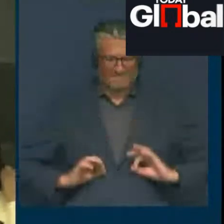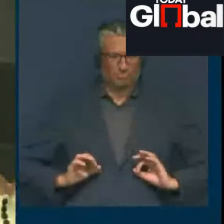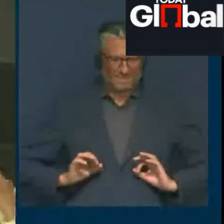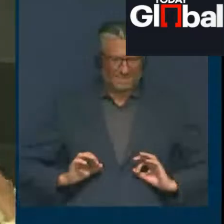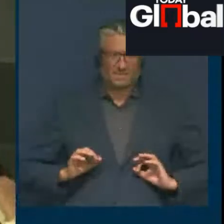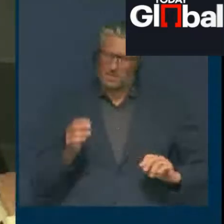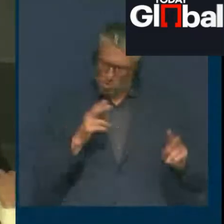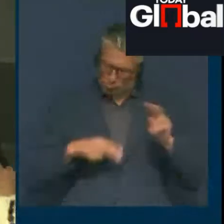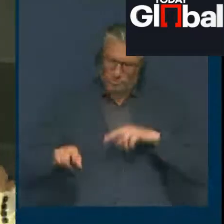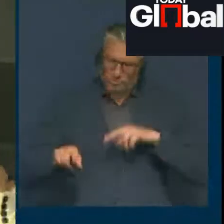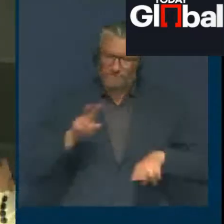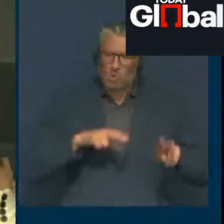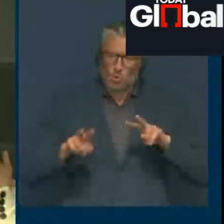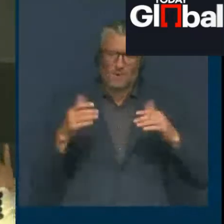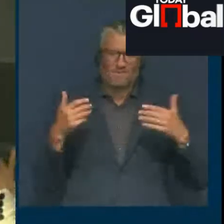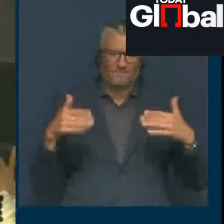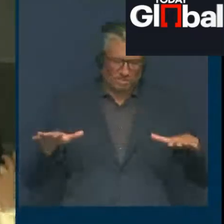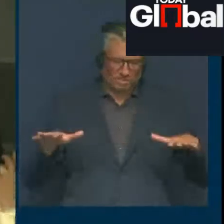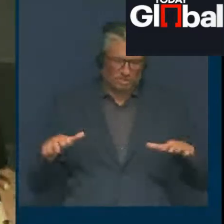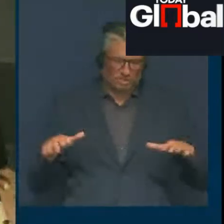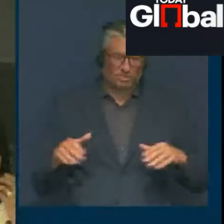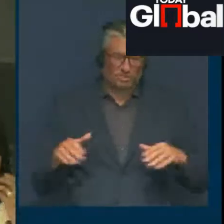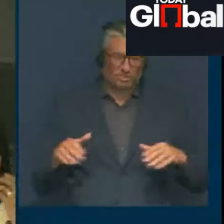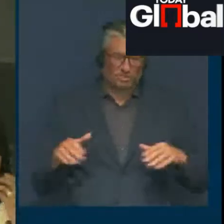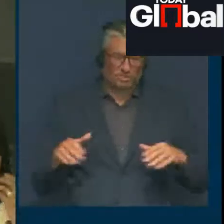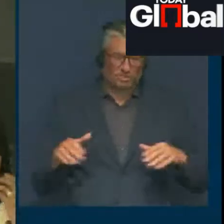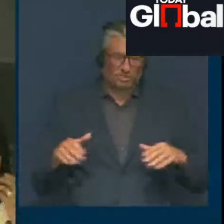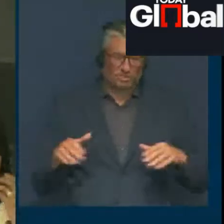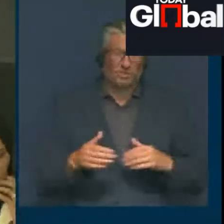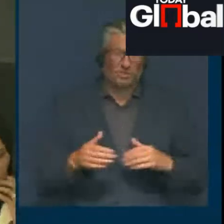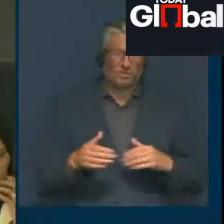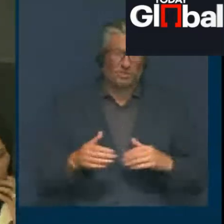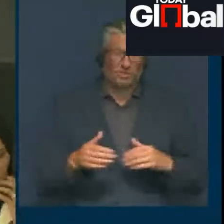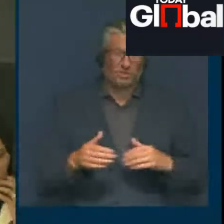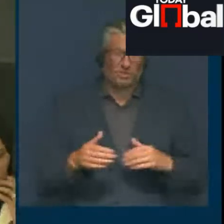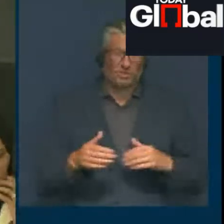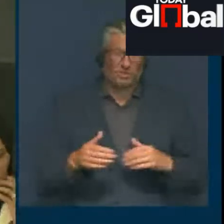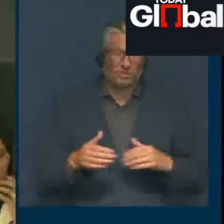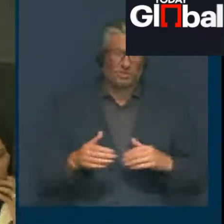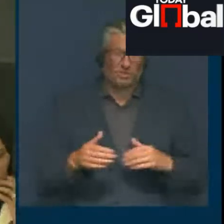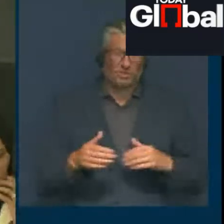The government, therefore, is fully taking on its role,